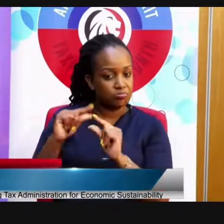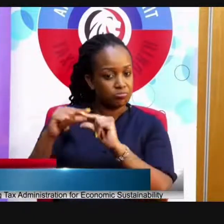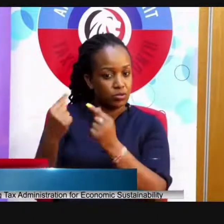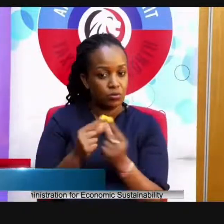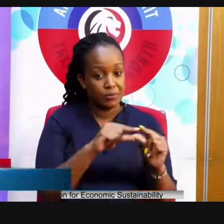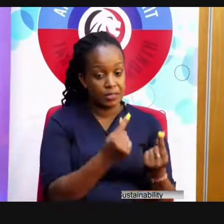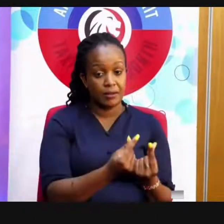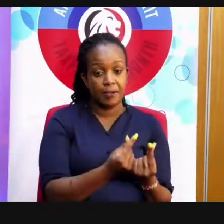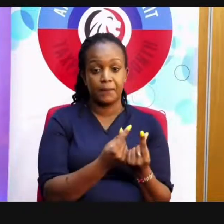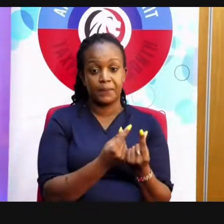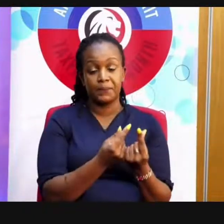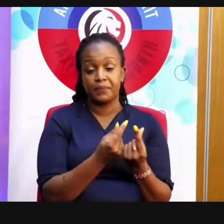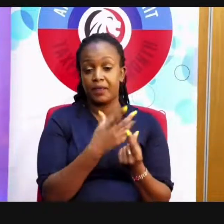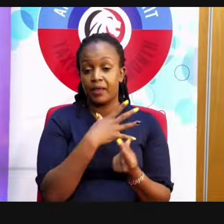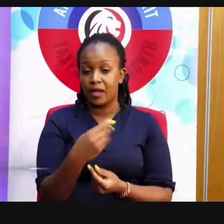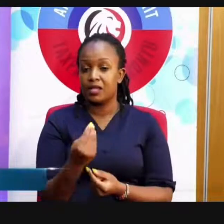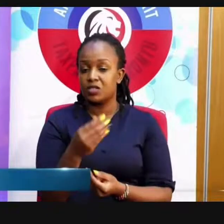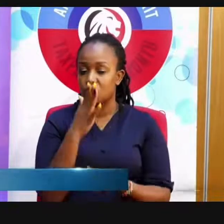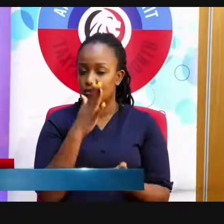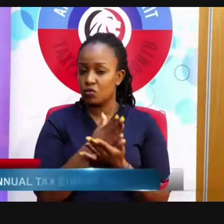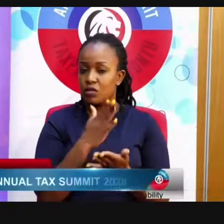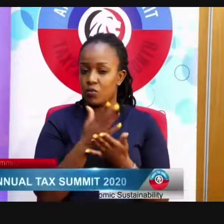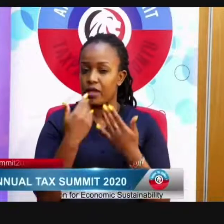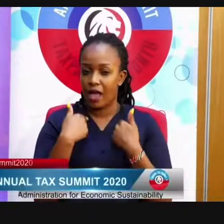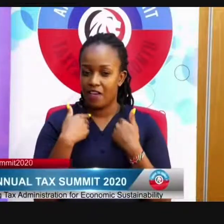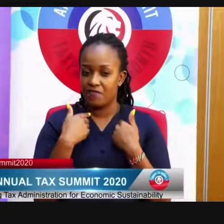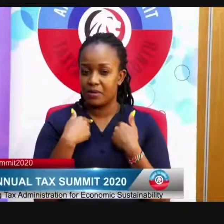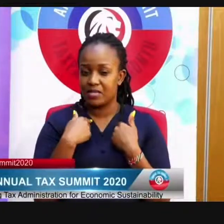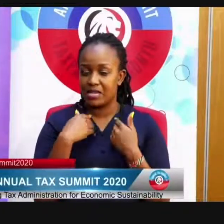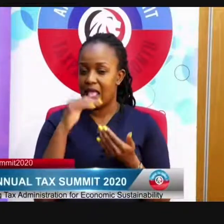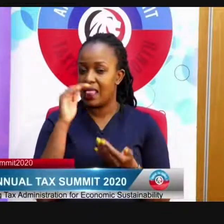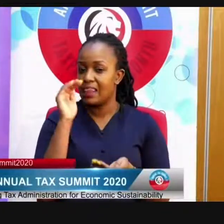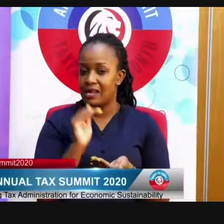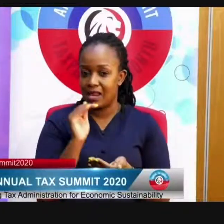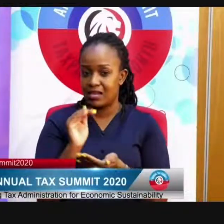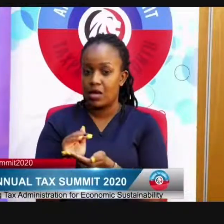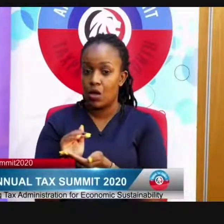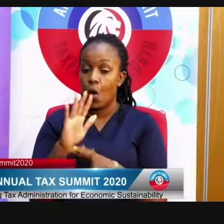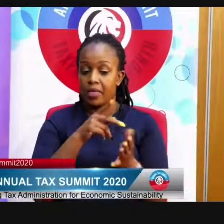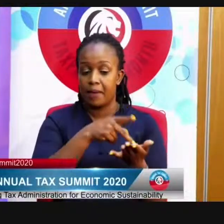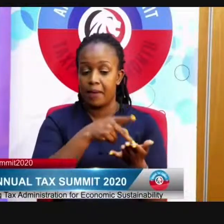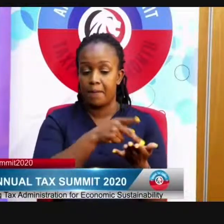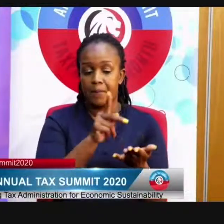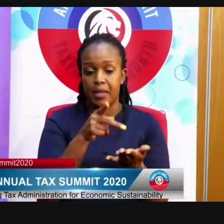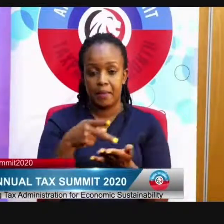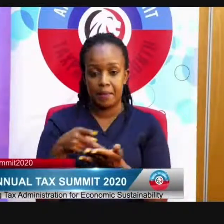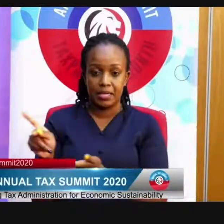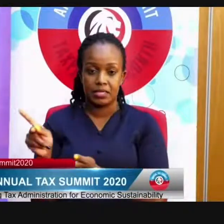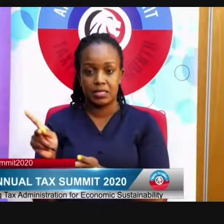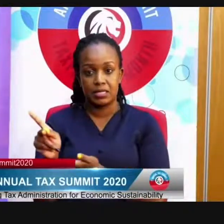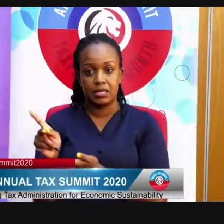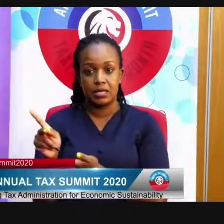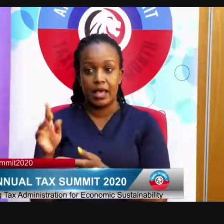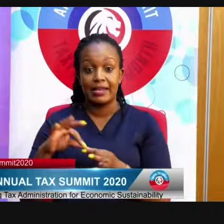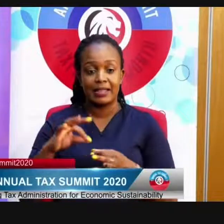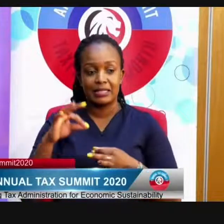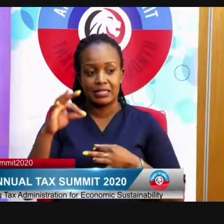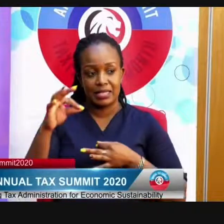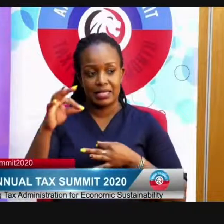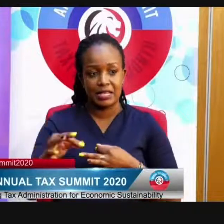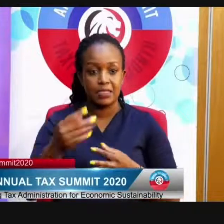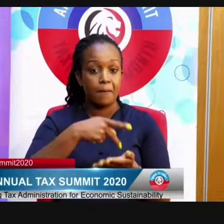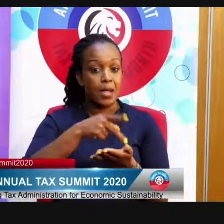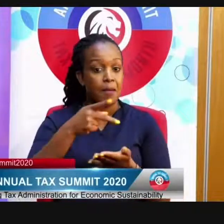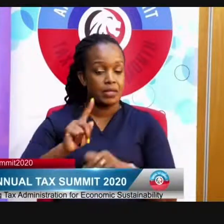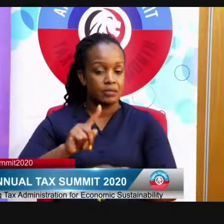been very lenient in terms of some of the payment periods and extending some payment periods just to give